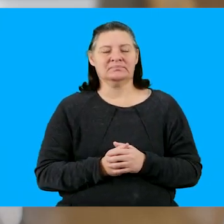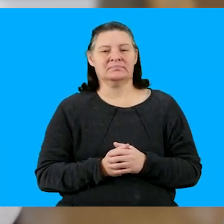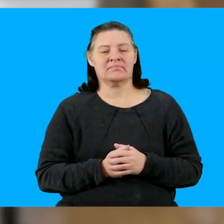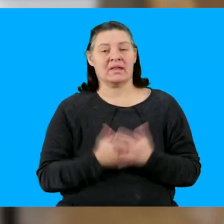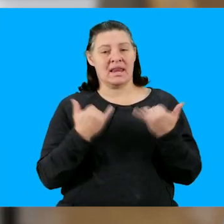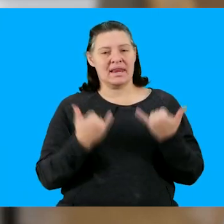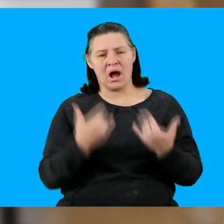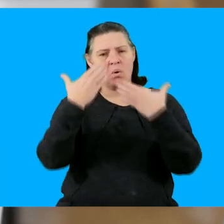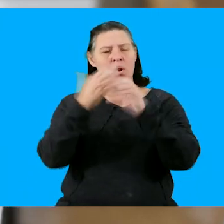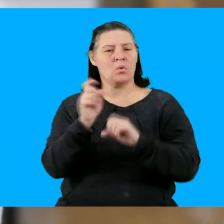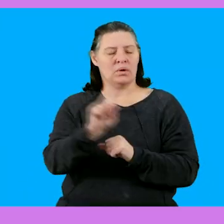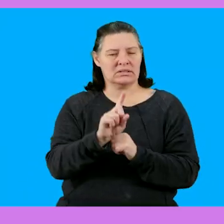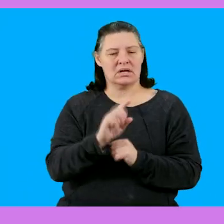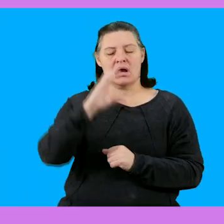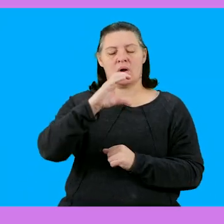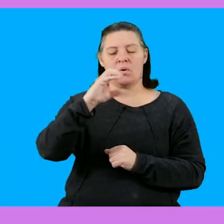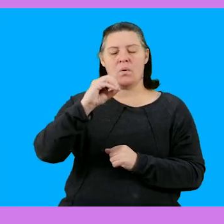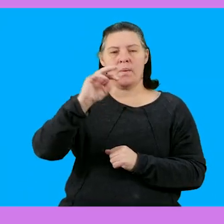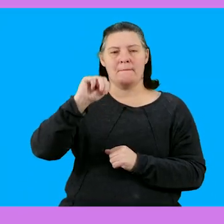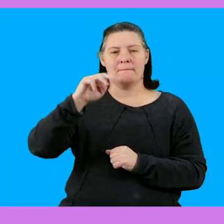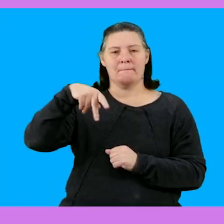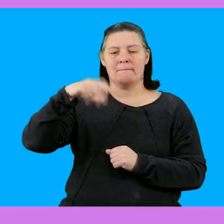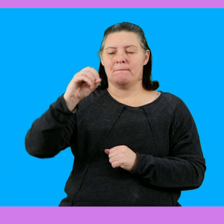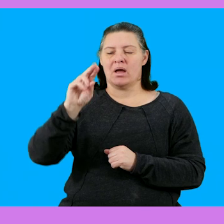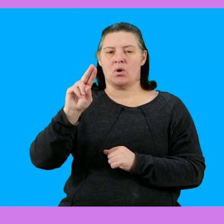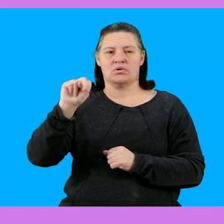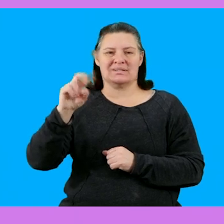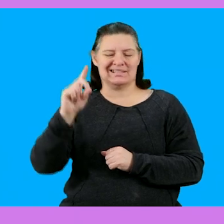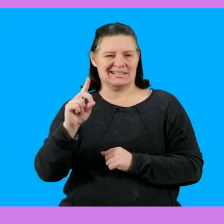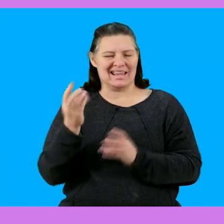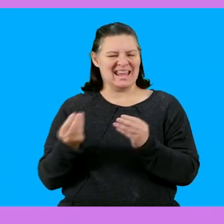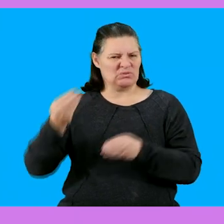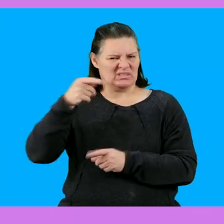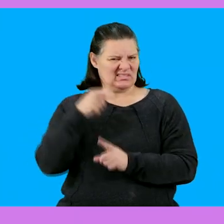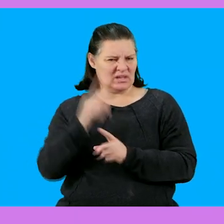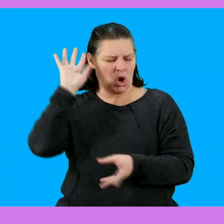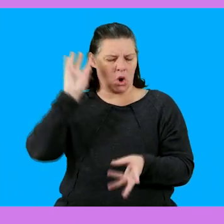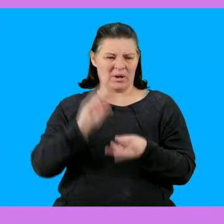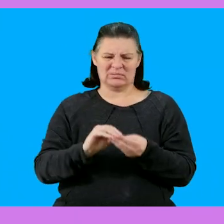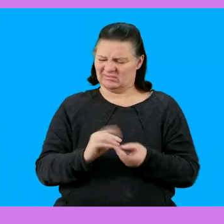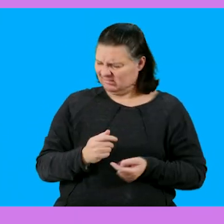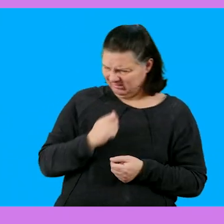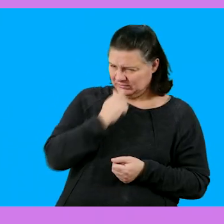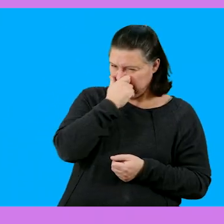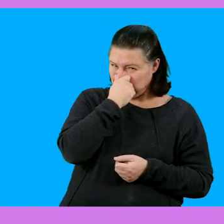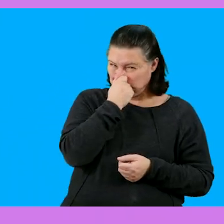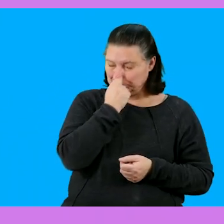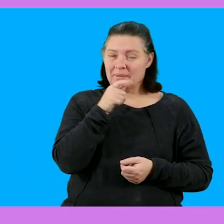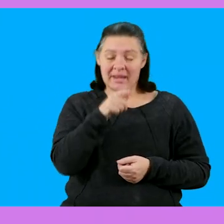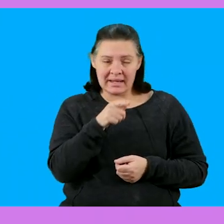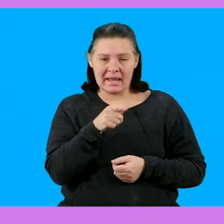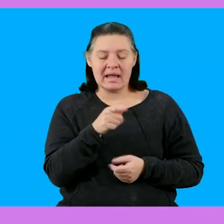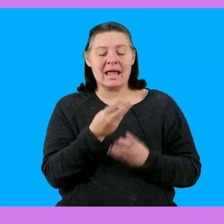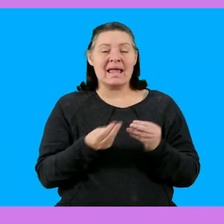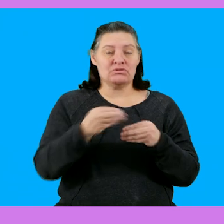lesson. Now we'll look at compound interest. So what exactly is compound interest? I've indicated here that it